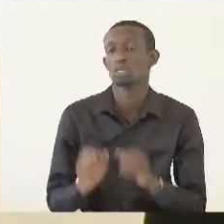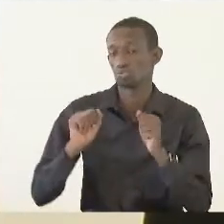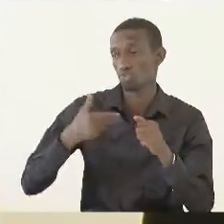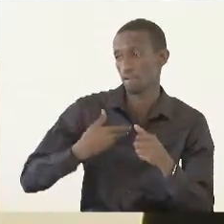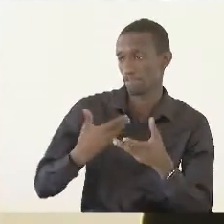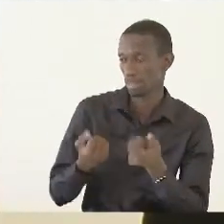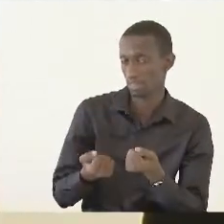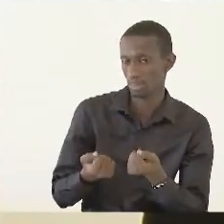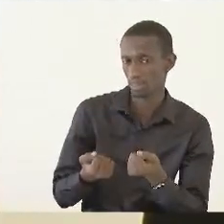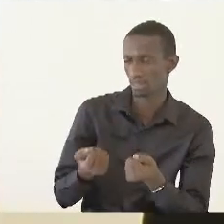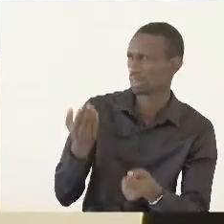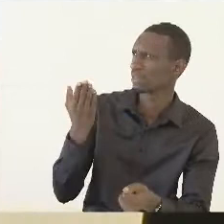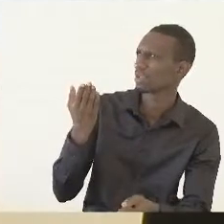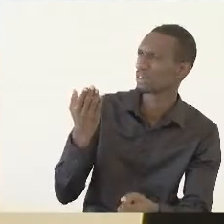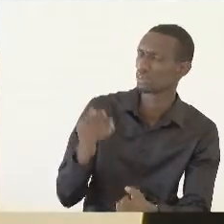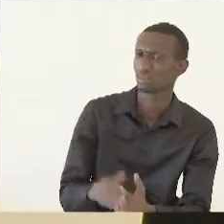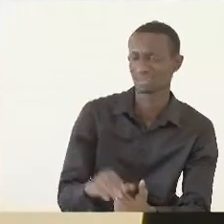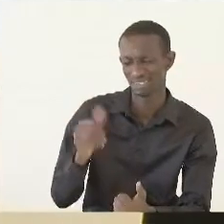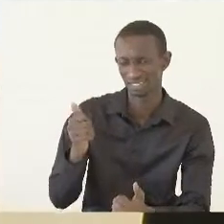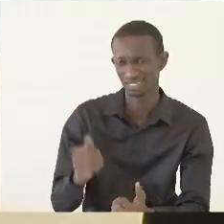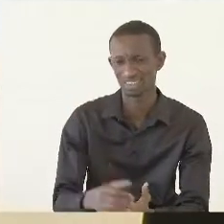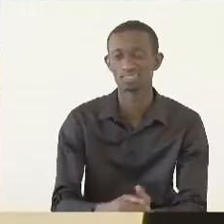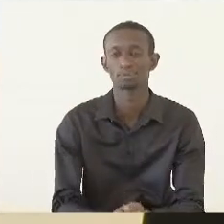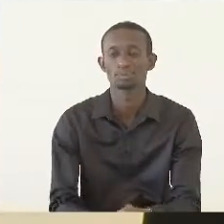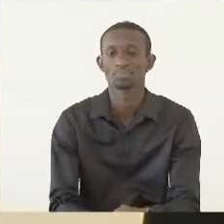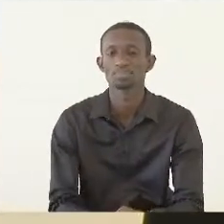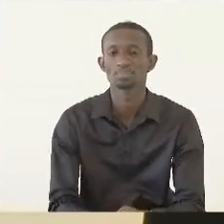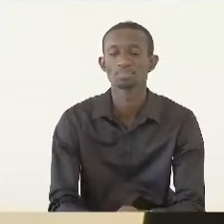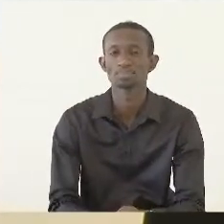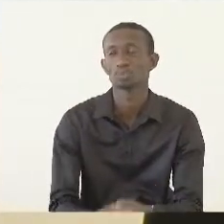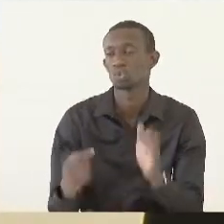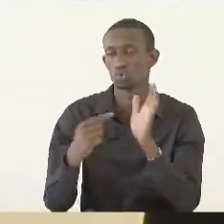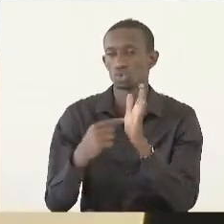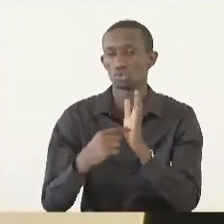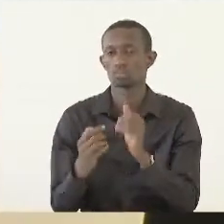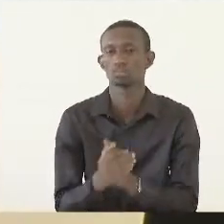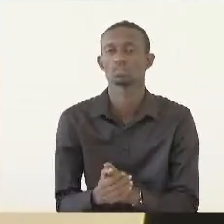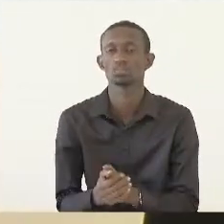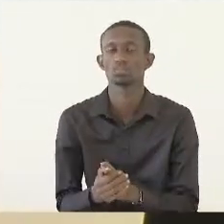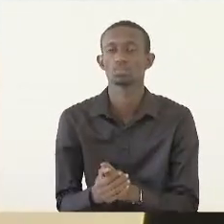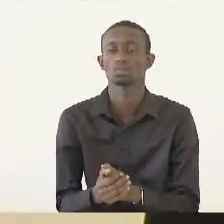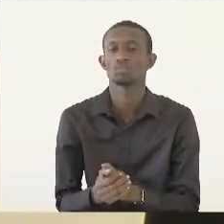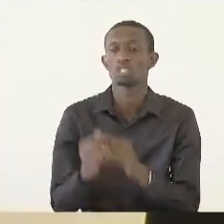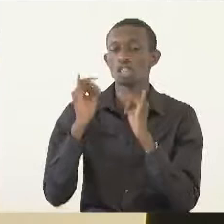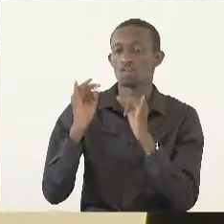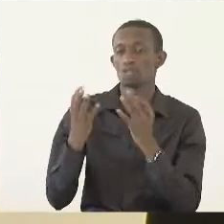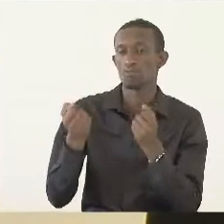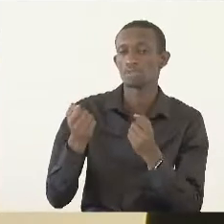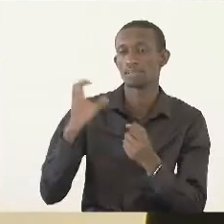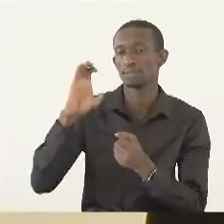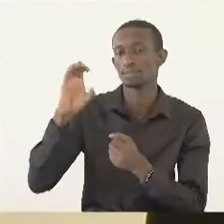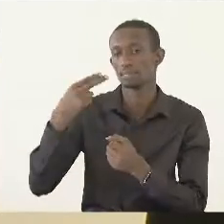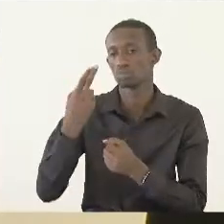this. Another one, we may have this, for example. If you have CH2,